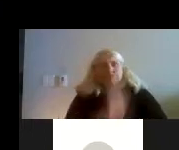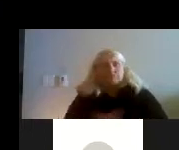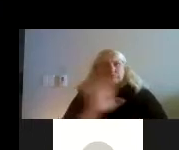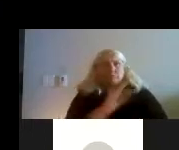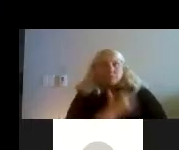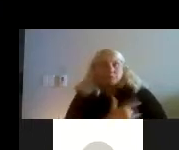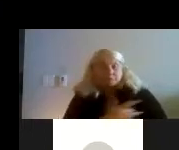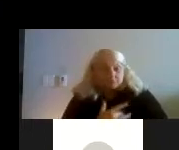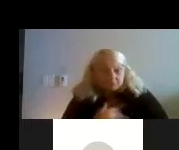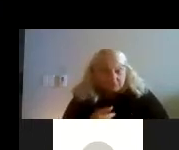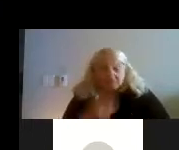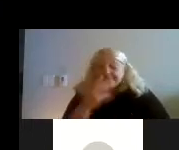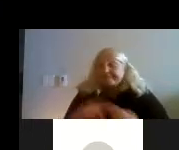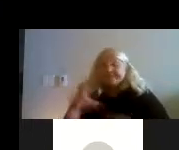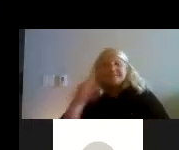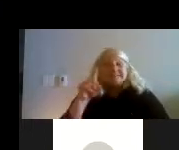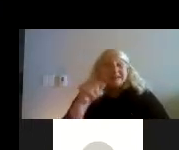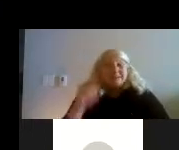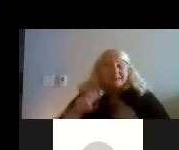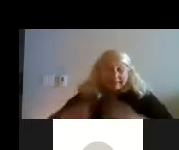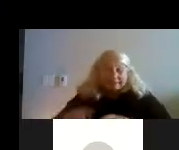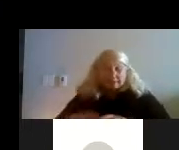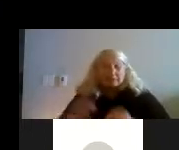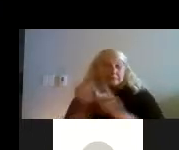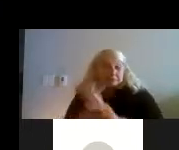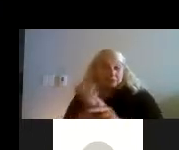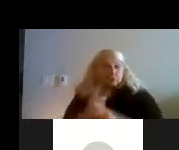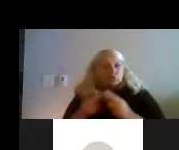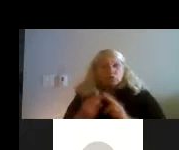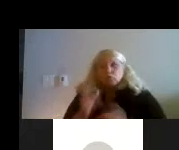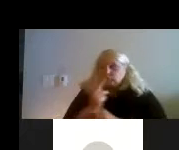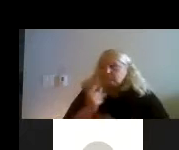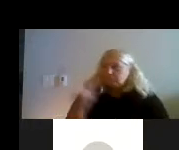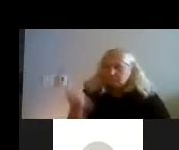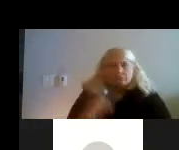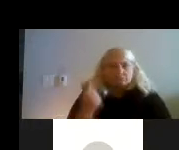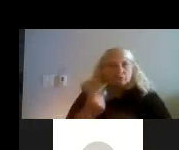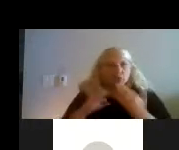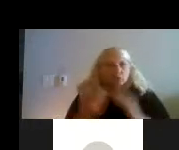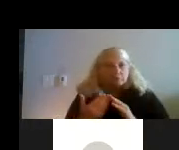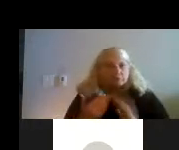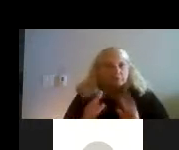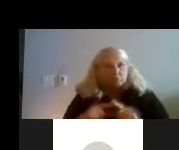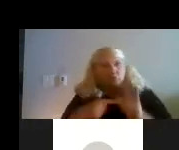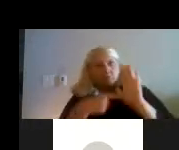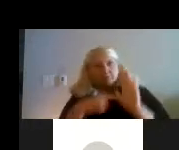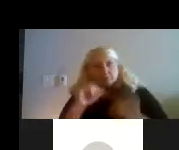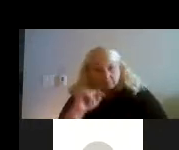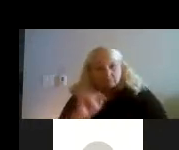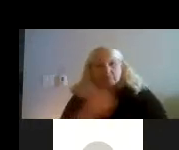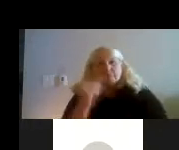be analyzed and interpreted using community voices. We want to consider how community